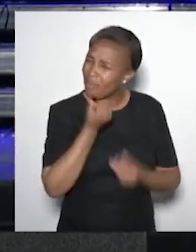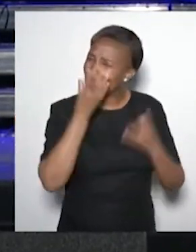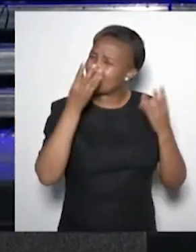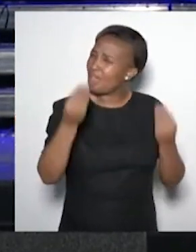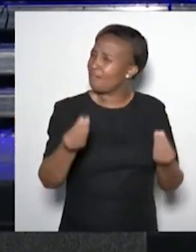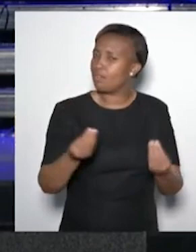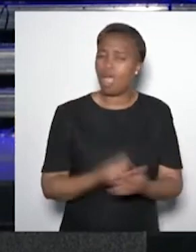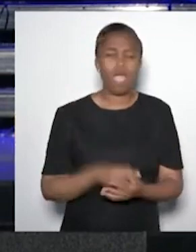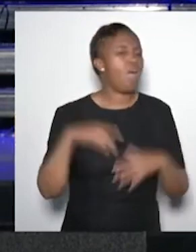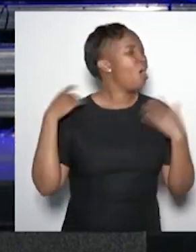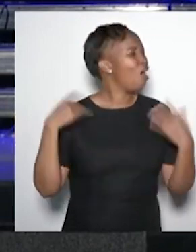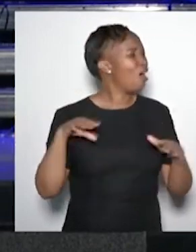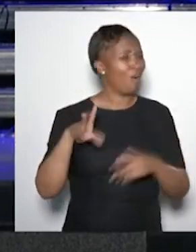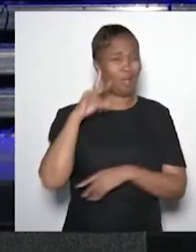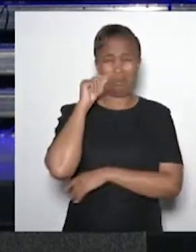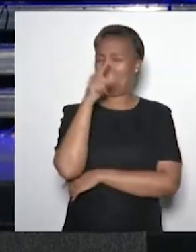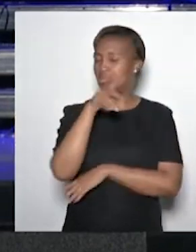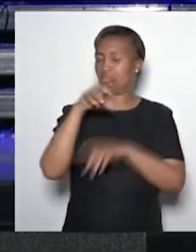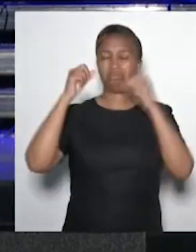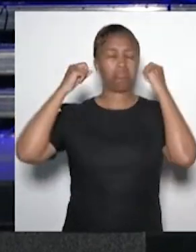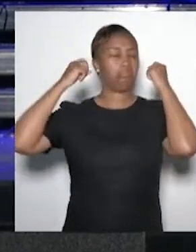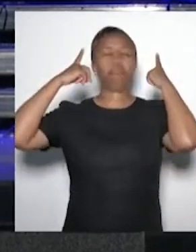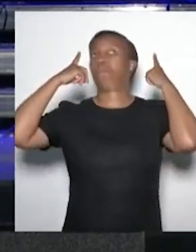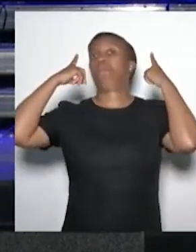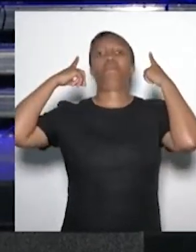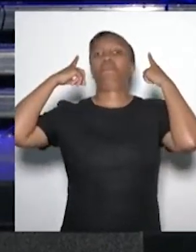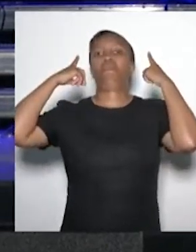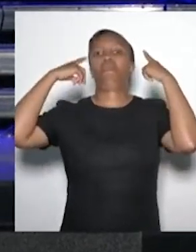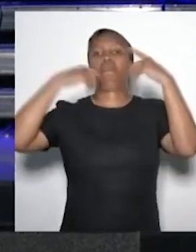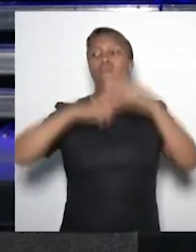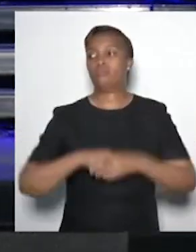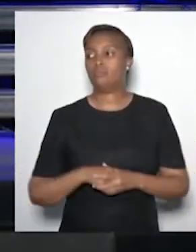Hey, ntatona, akimu furstani all together.